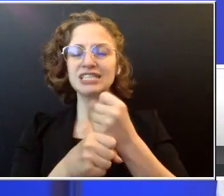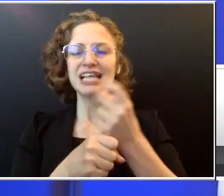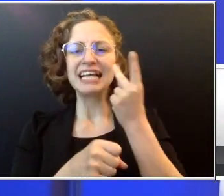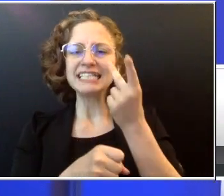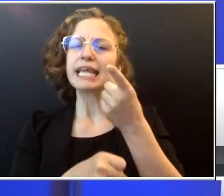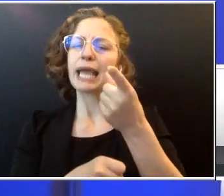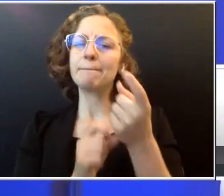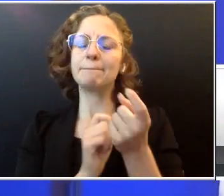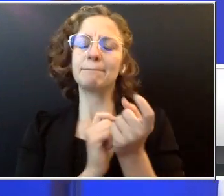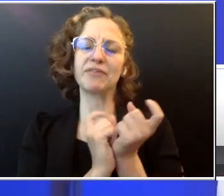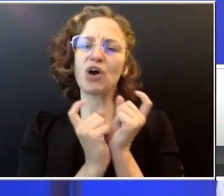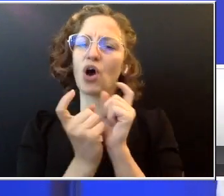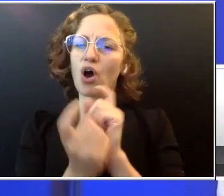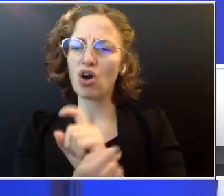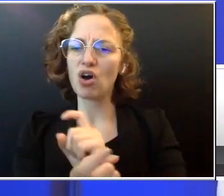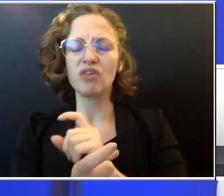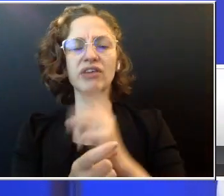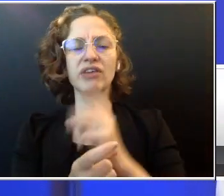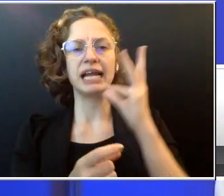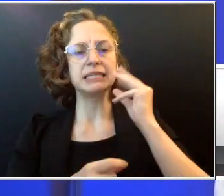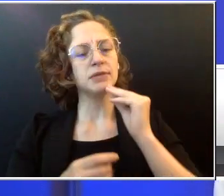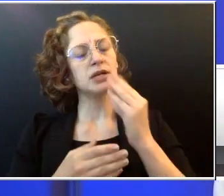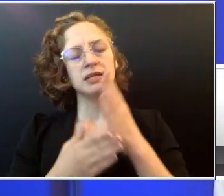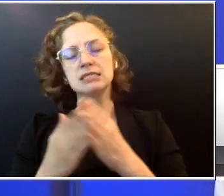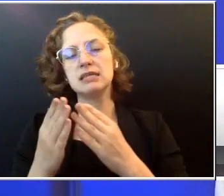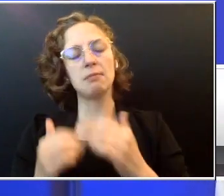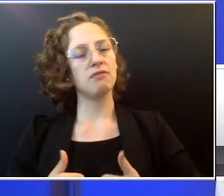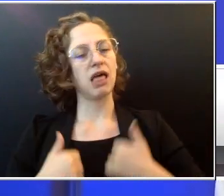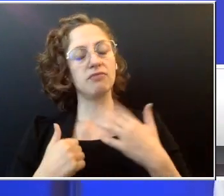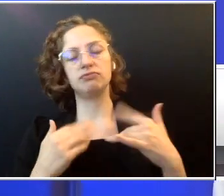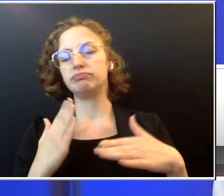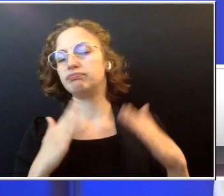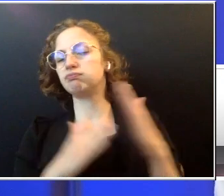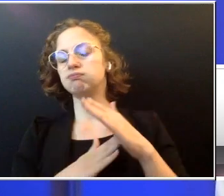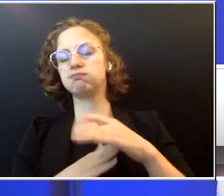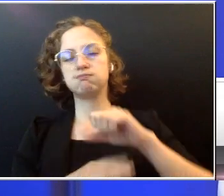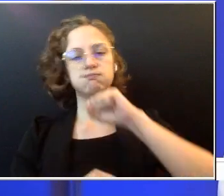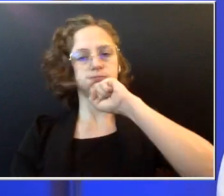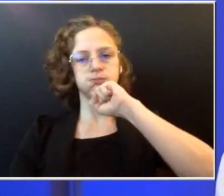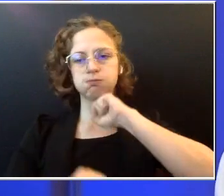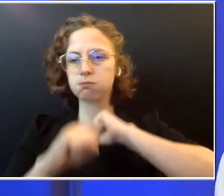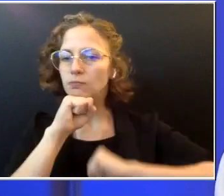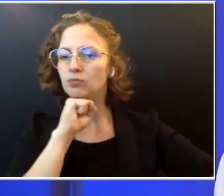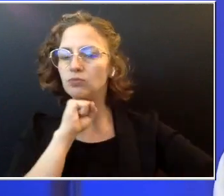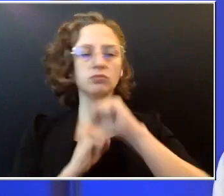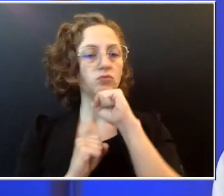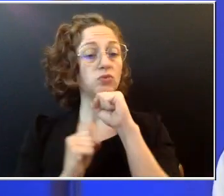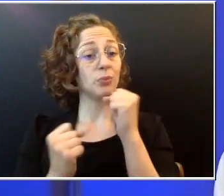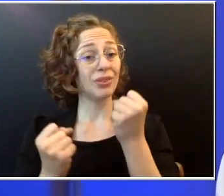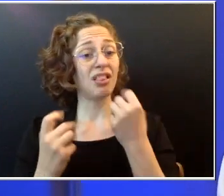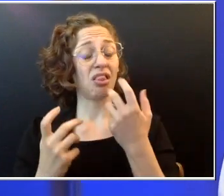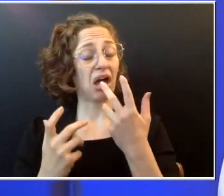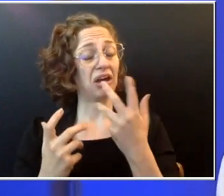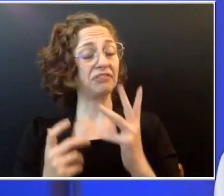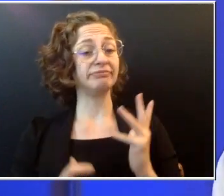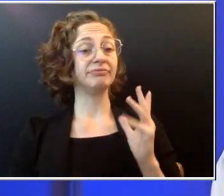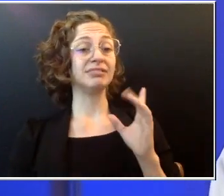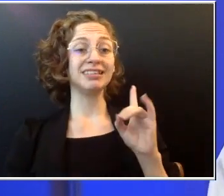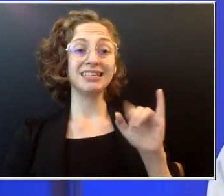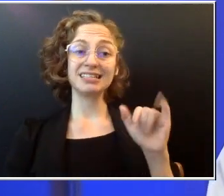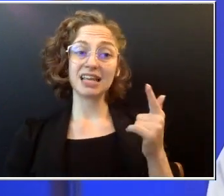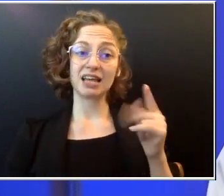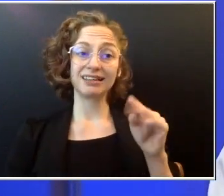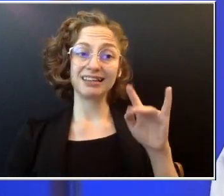most serious challenges with a lot of dignity, and at times, Tim, forgive me, but at times maybe